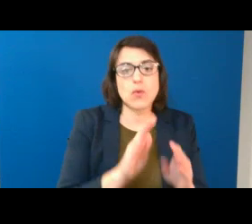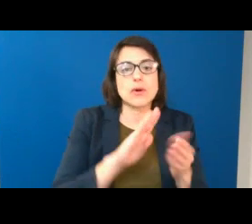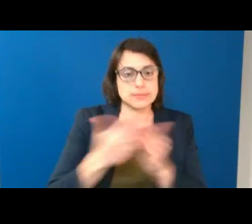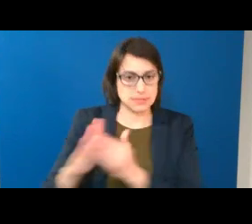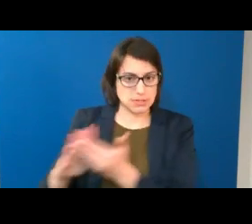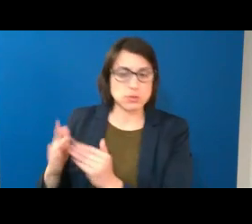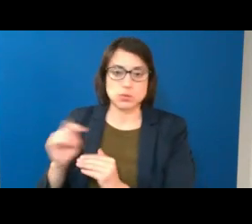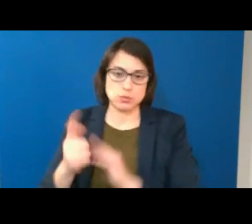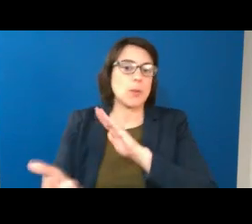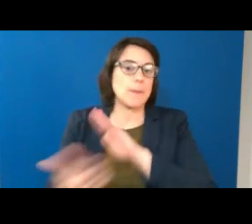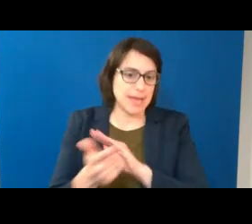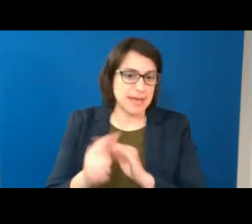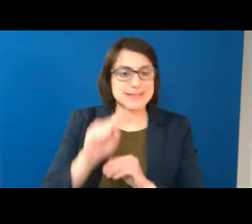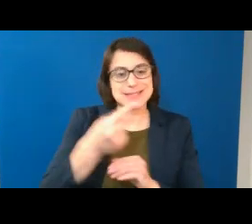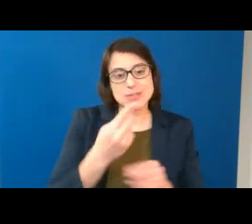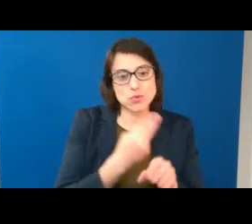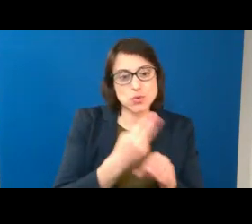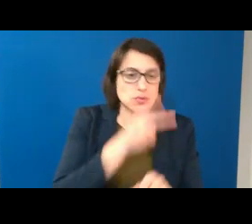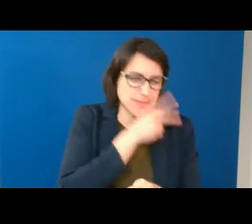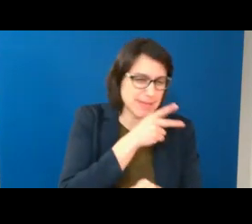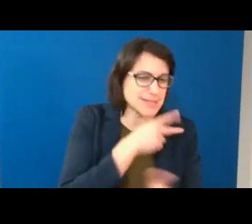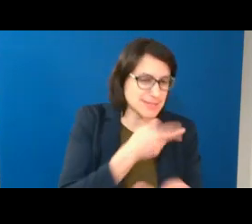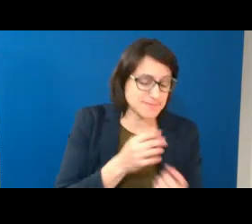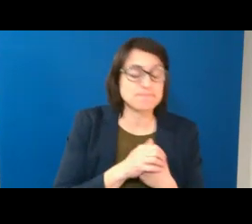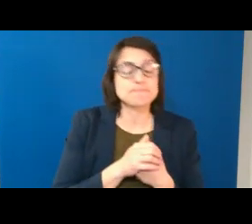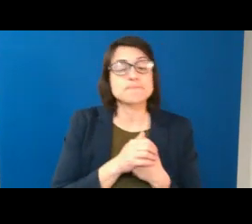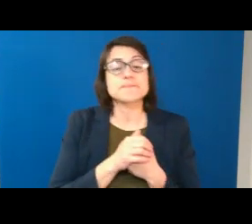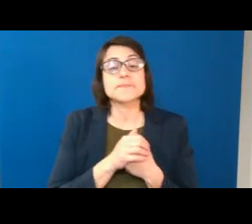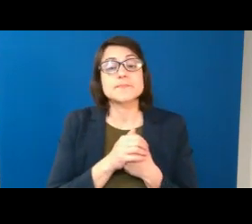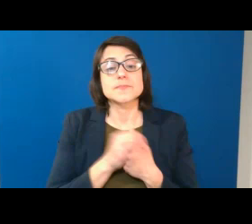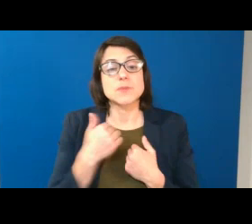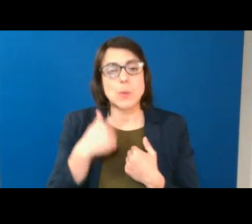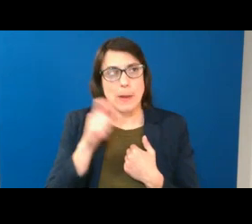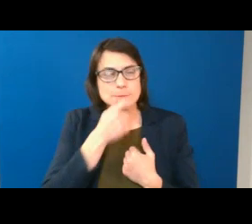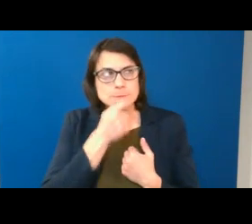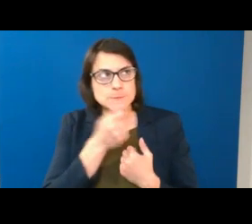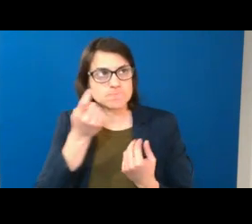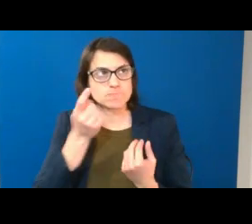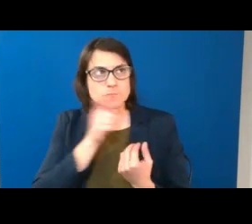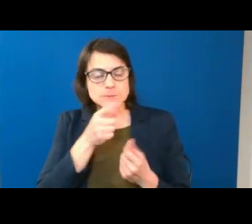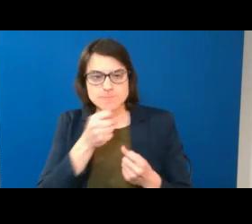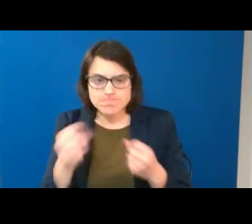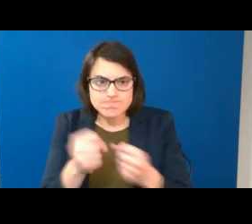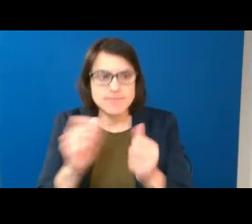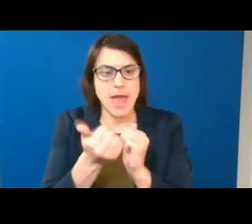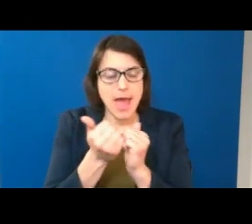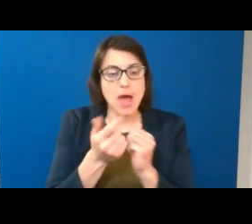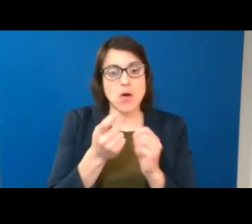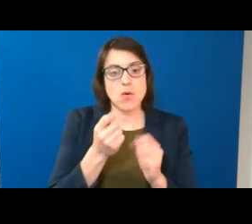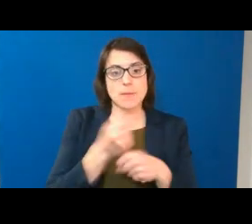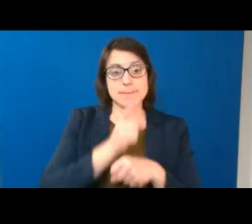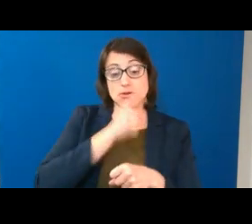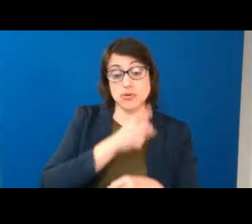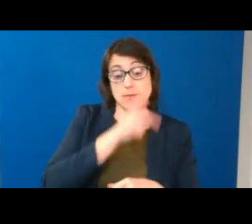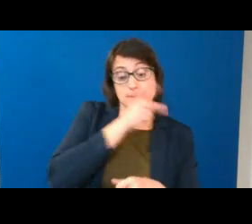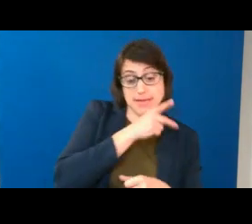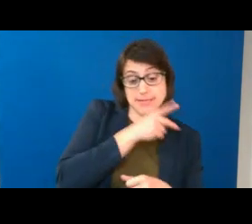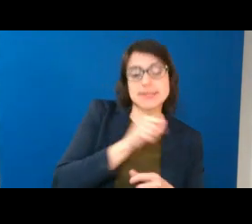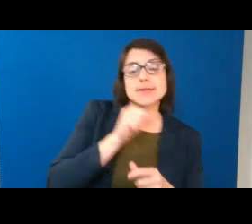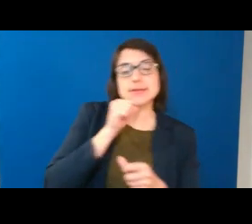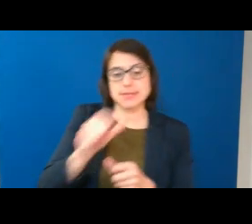really have to get creative in our approaches of how we're going to prevent plastic from making its way to consumers in the